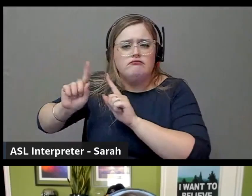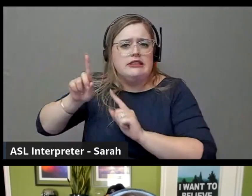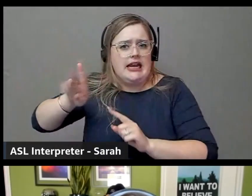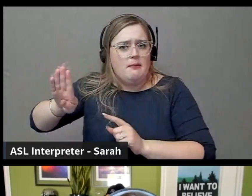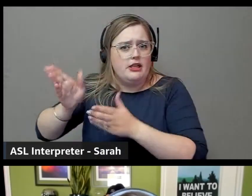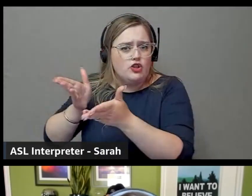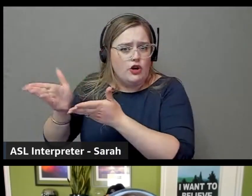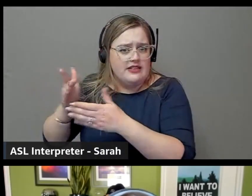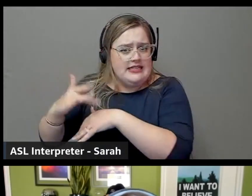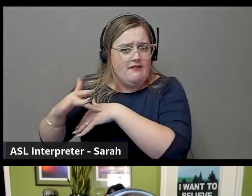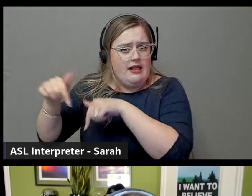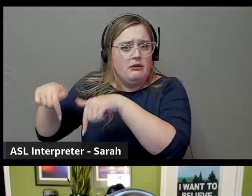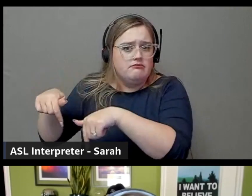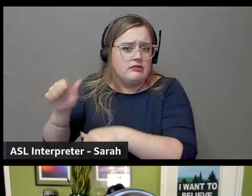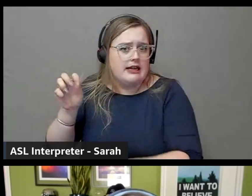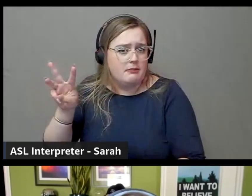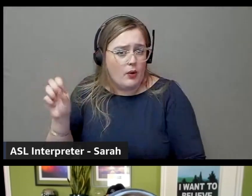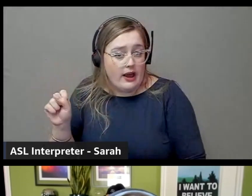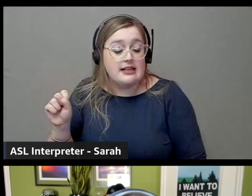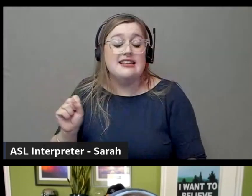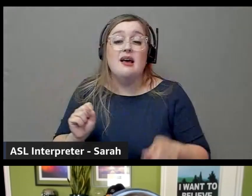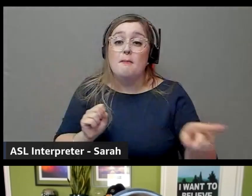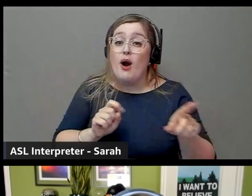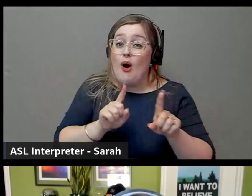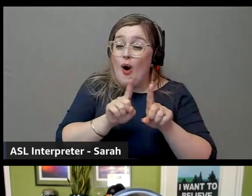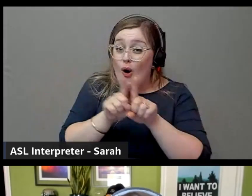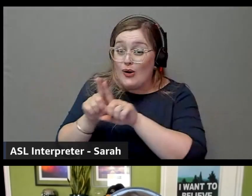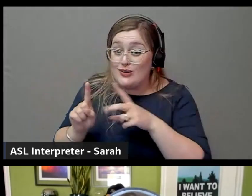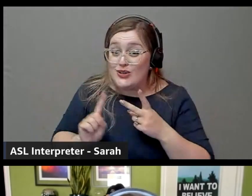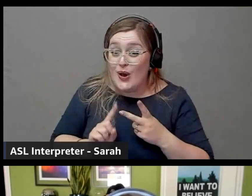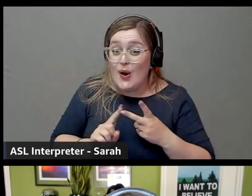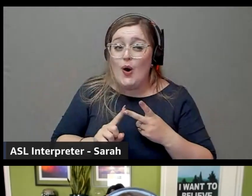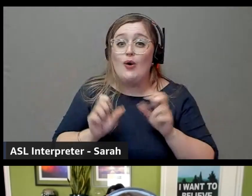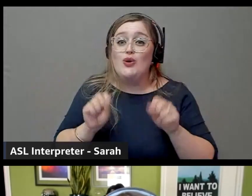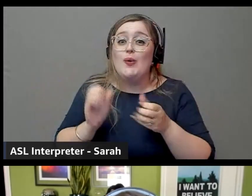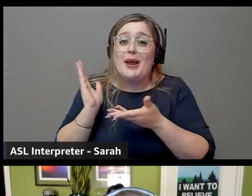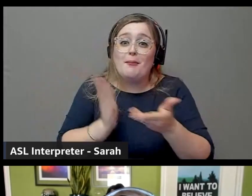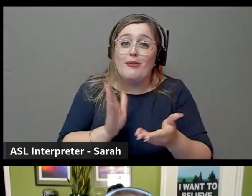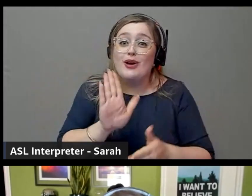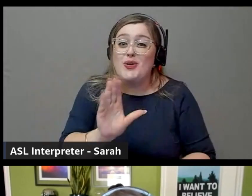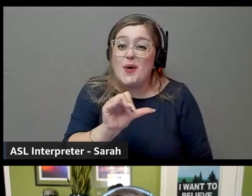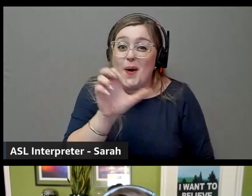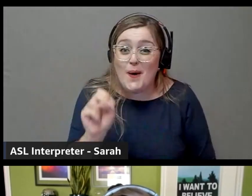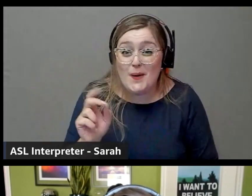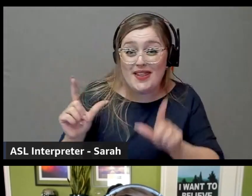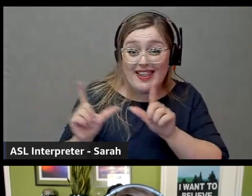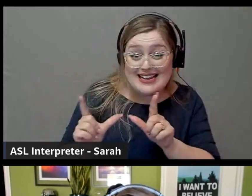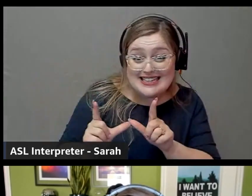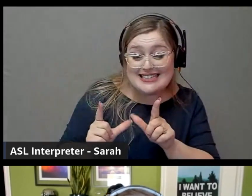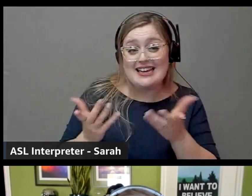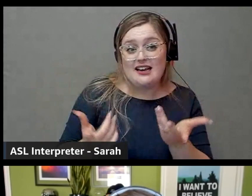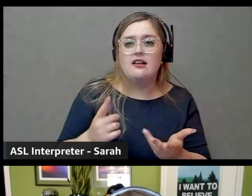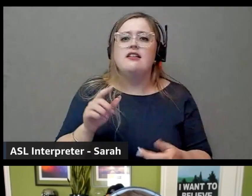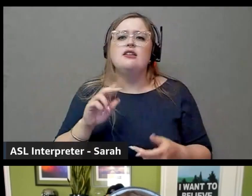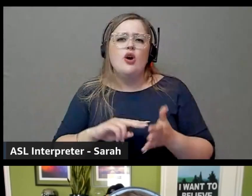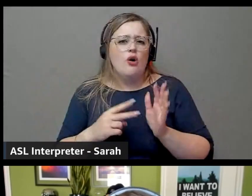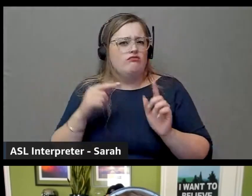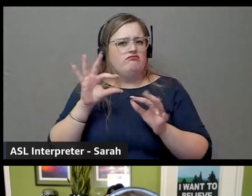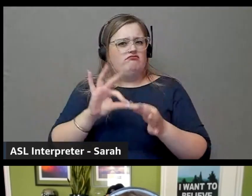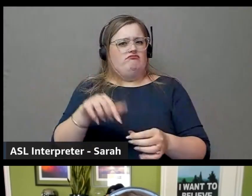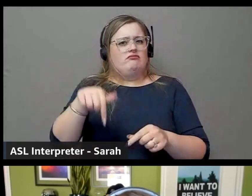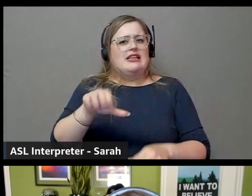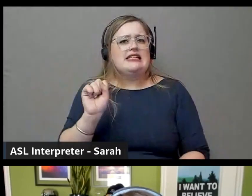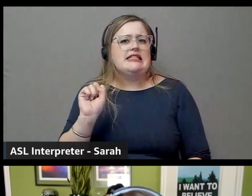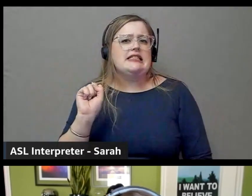AWS. And the other is you could bring your own licensing to this. And so we're talking about SQL Server, right? Can you talk